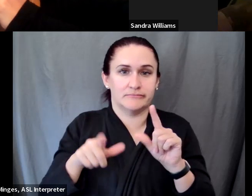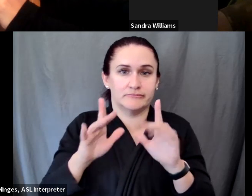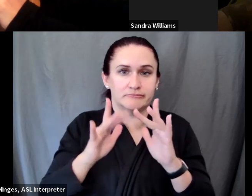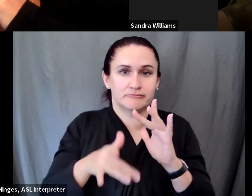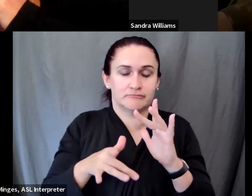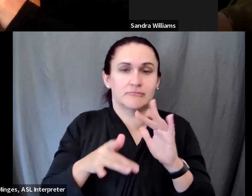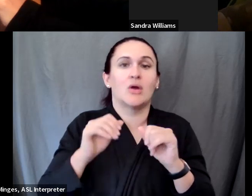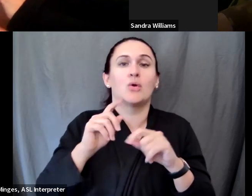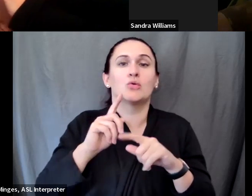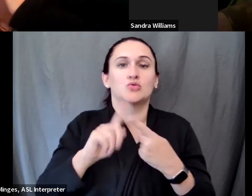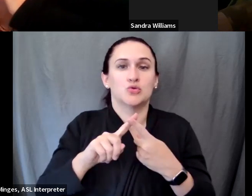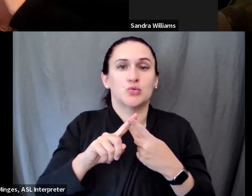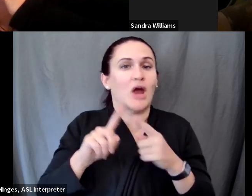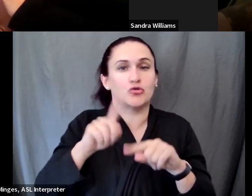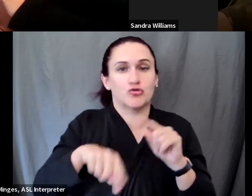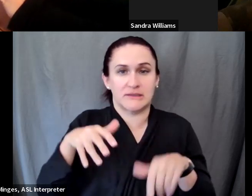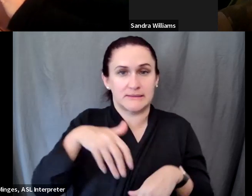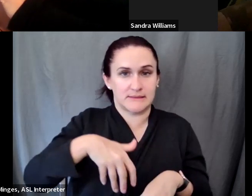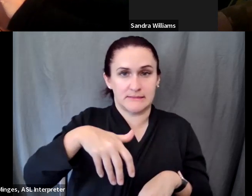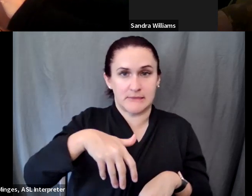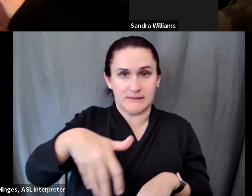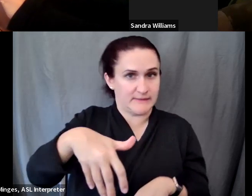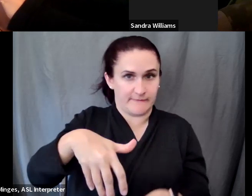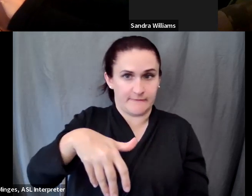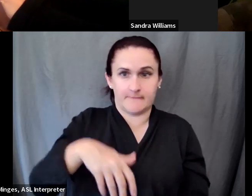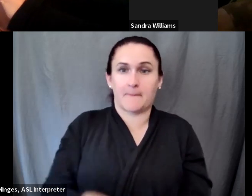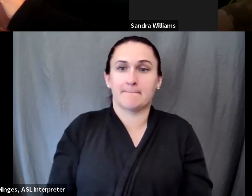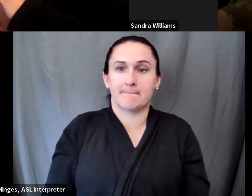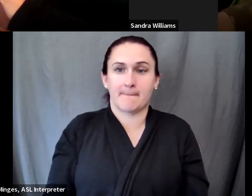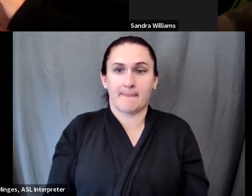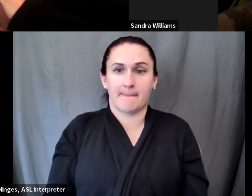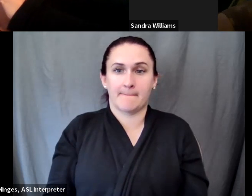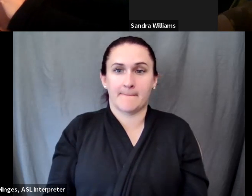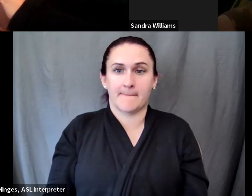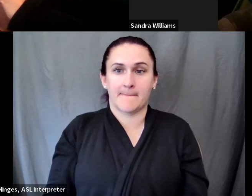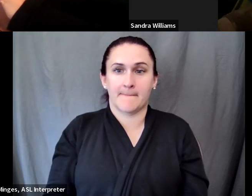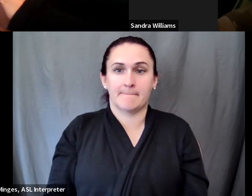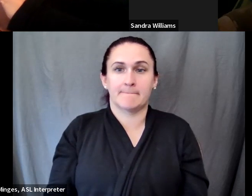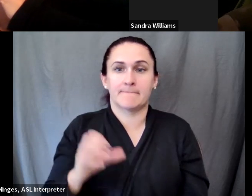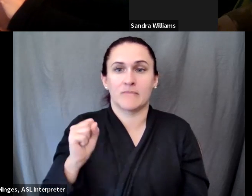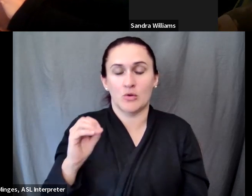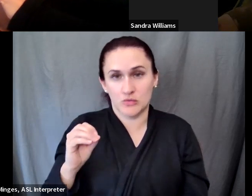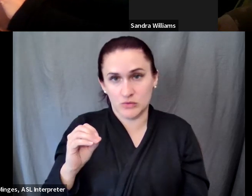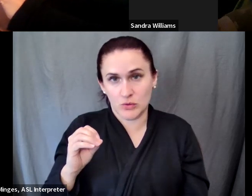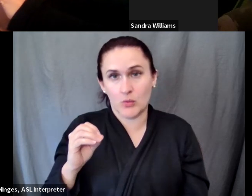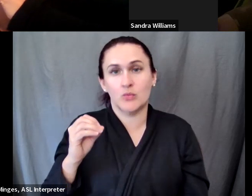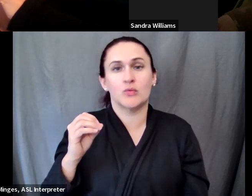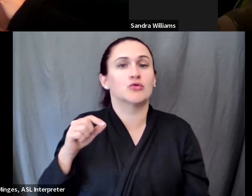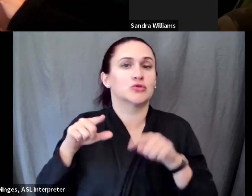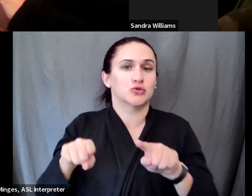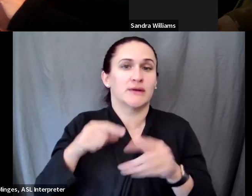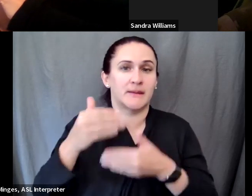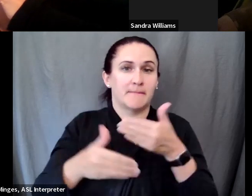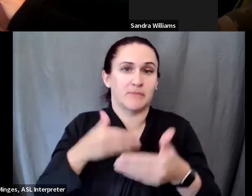to conceive. So somewhere in that process, my husband